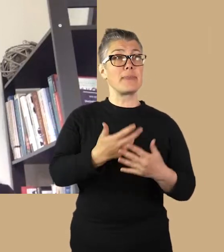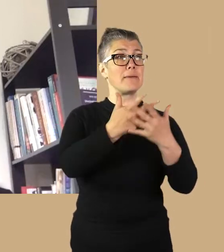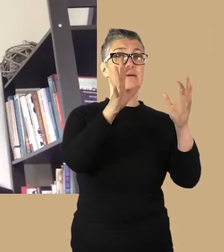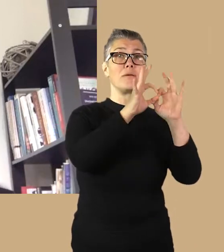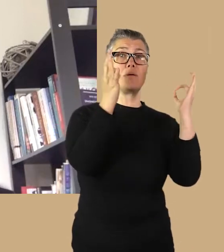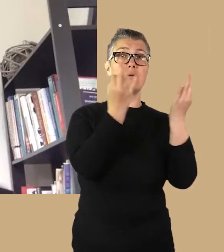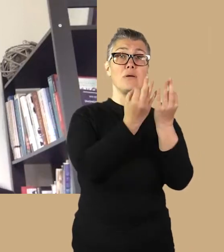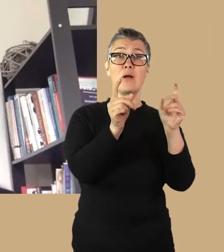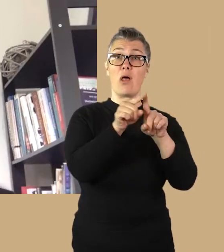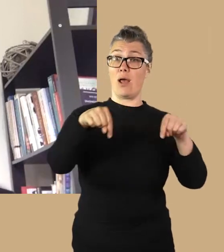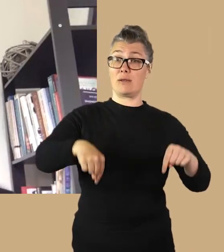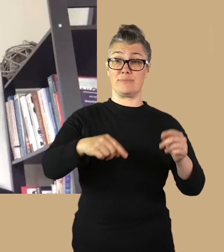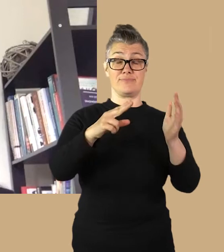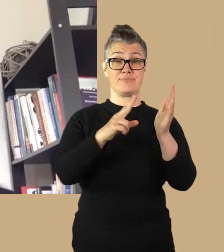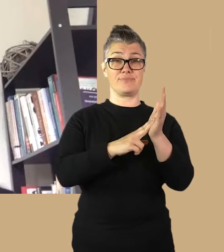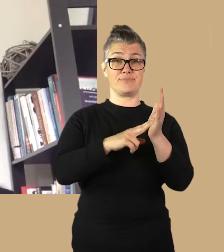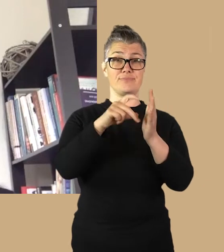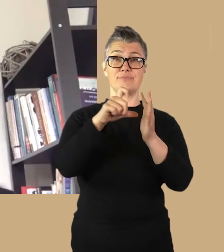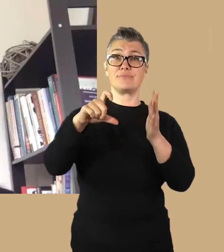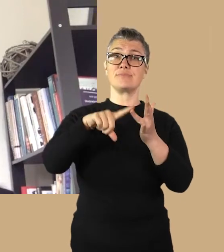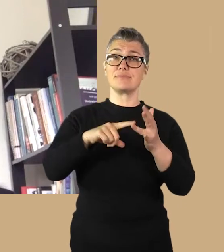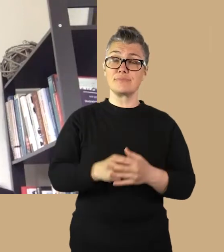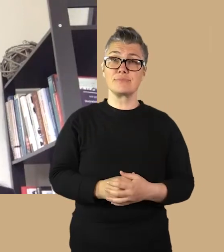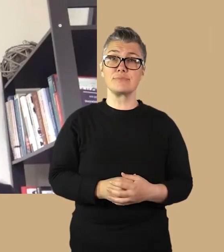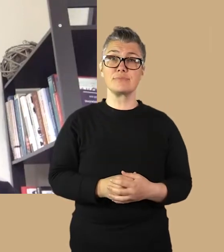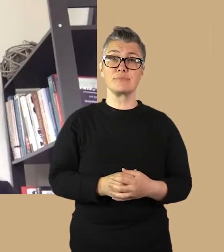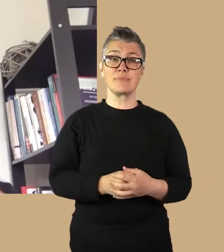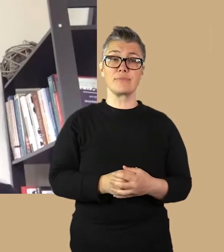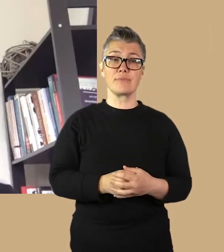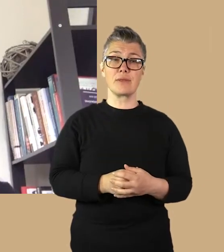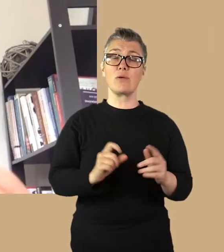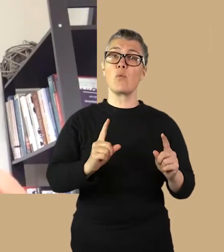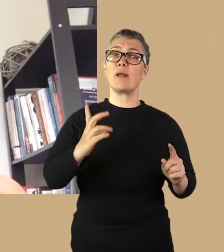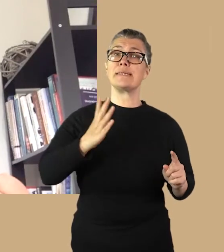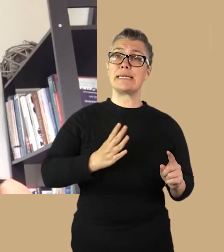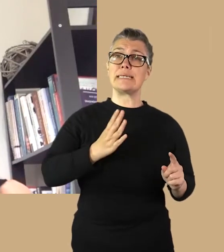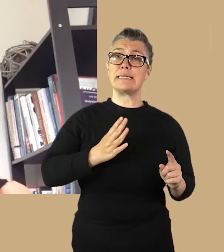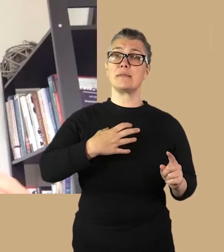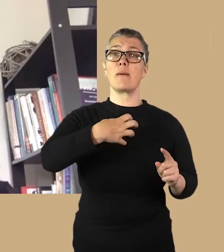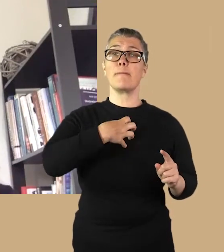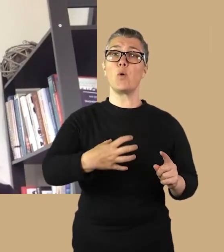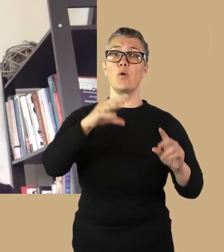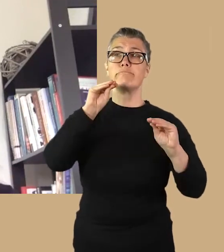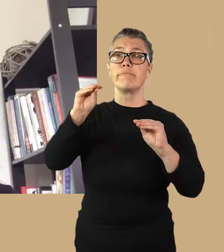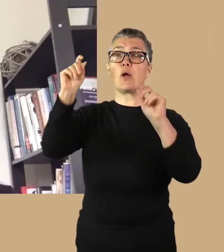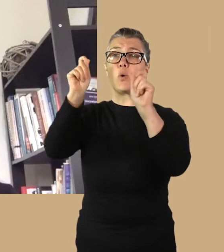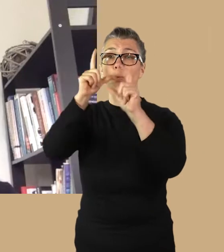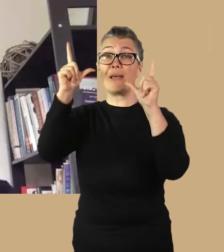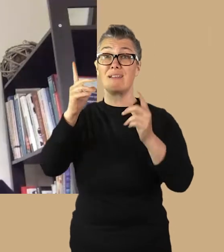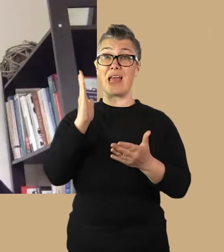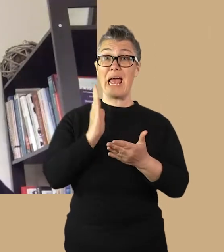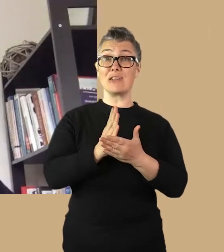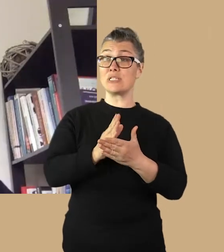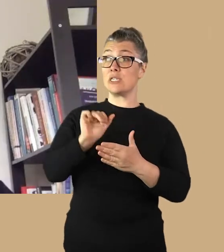by big organizations like this one, that what they need is being more aware that their child